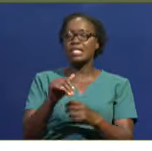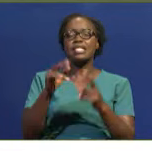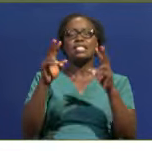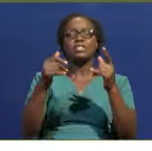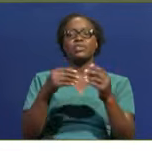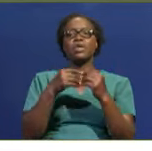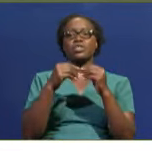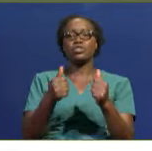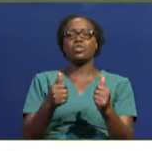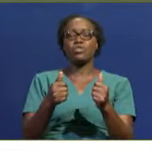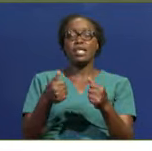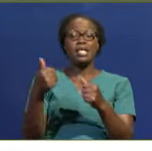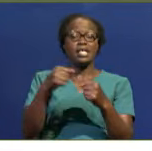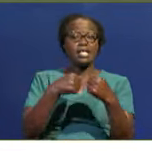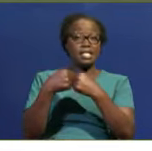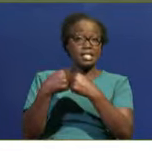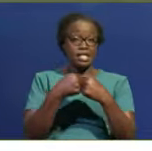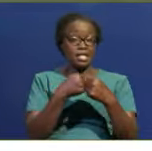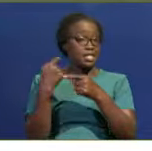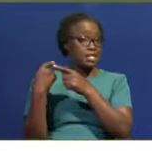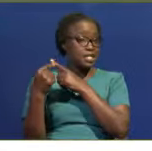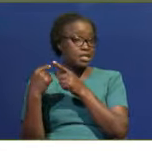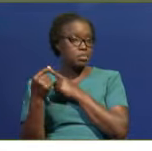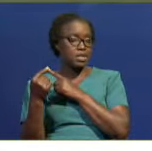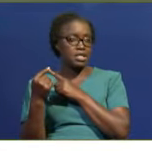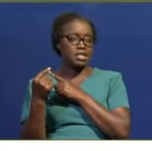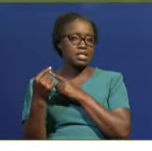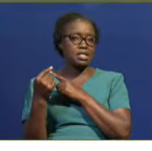resolved. Any challenges encountered